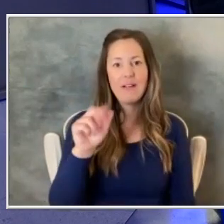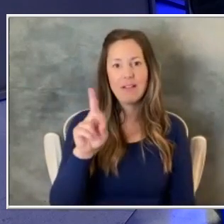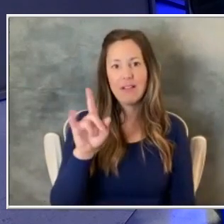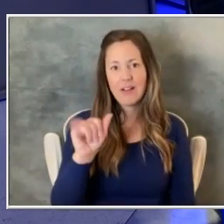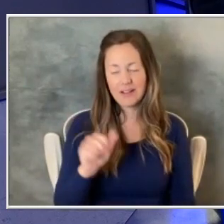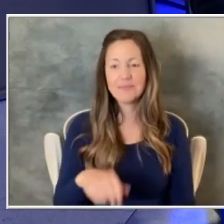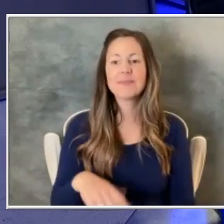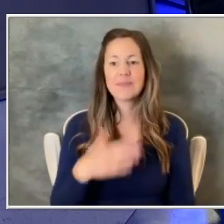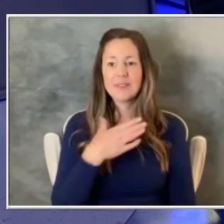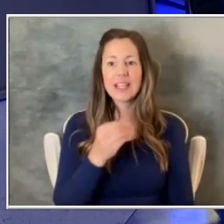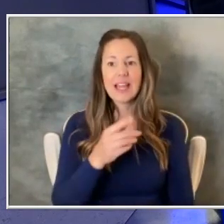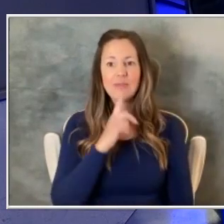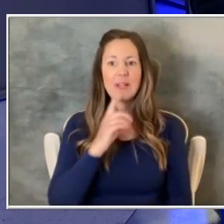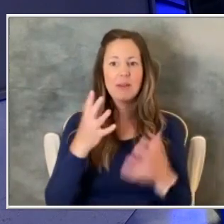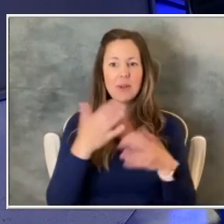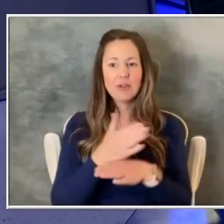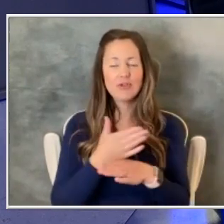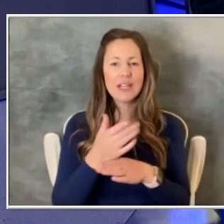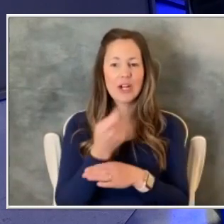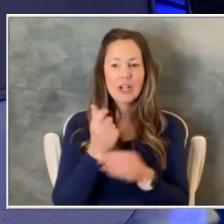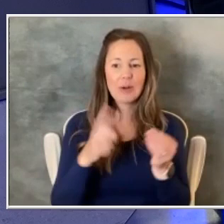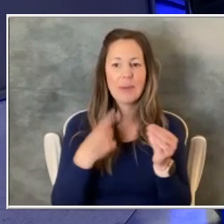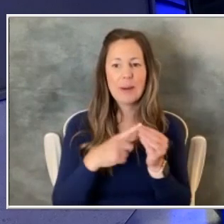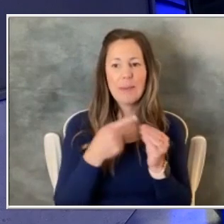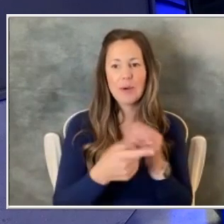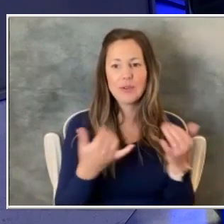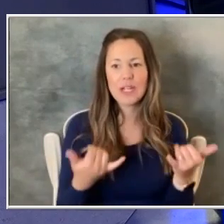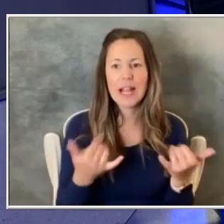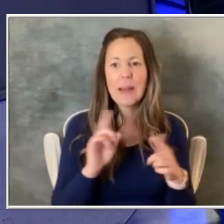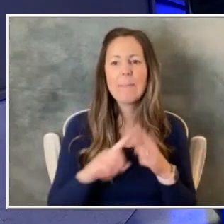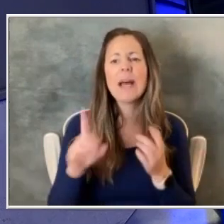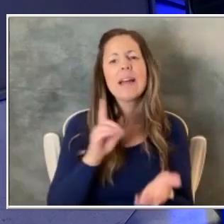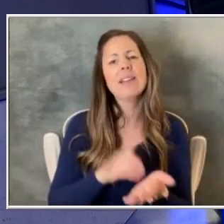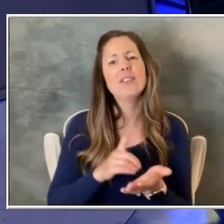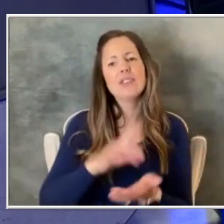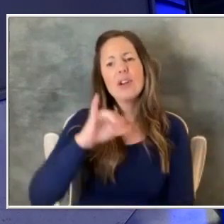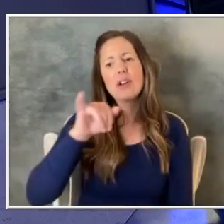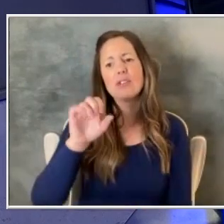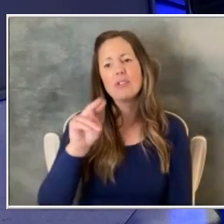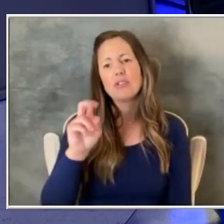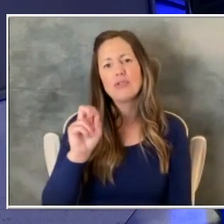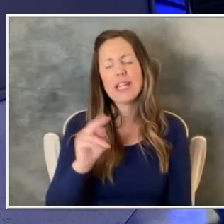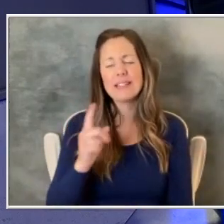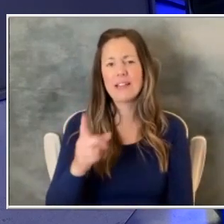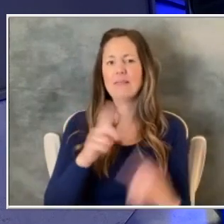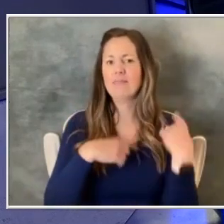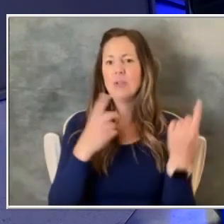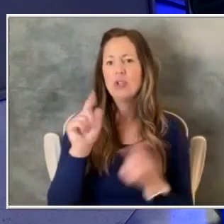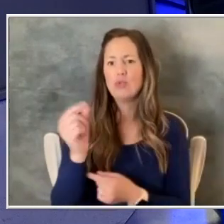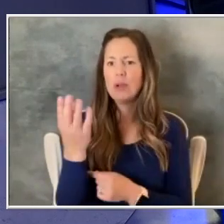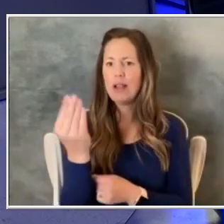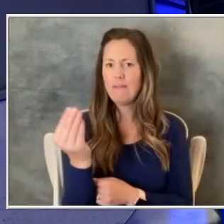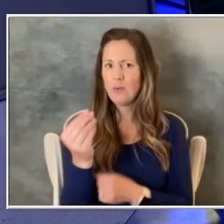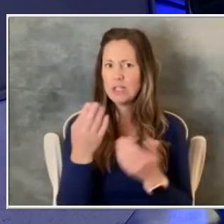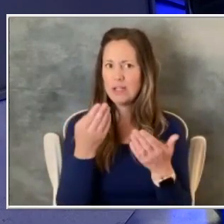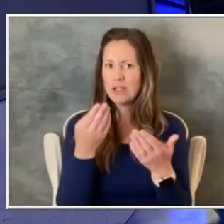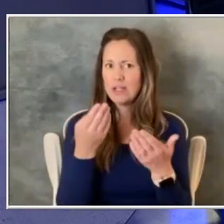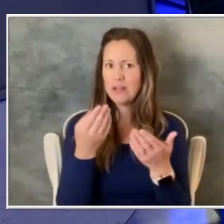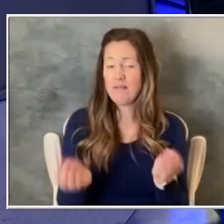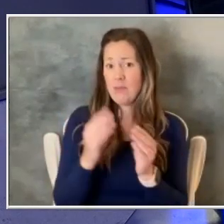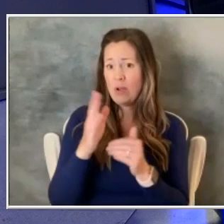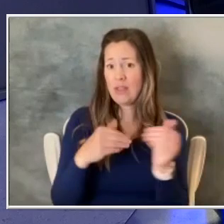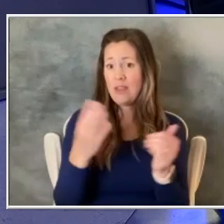we wanted to share a little bit about her today. But Dr. Jensen, since 2014, the ride has raised more than $14 million